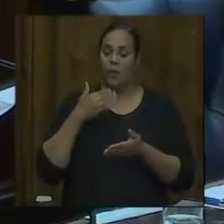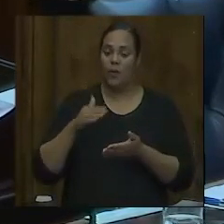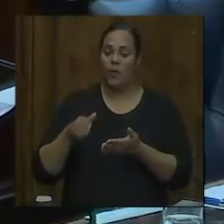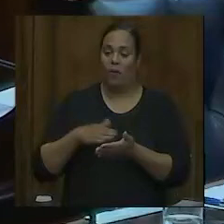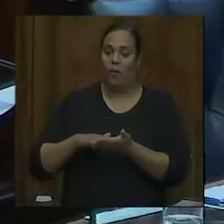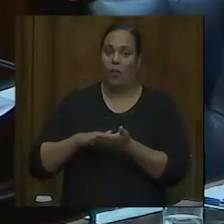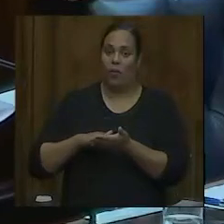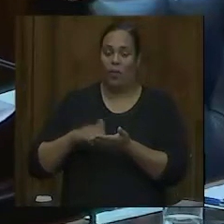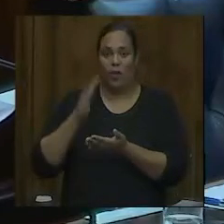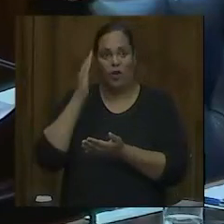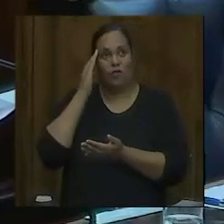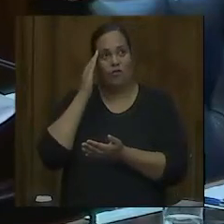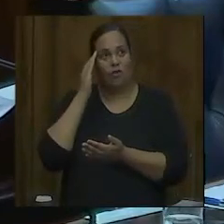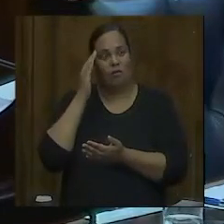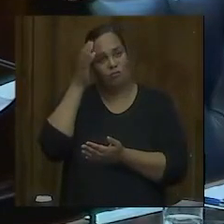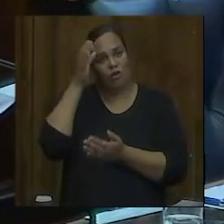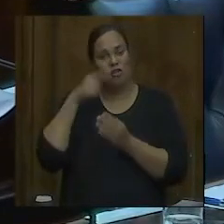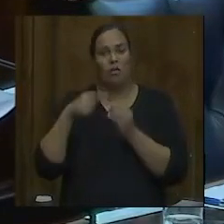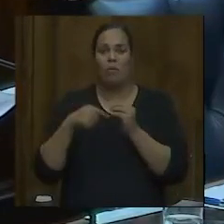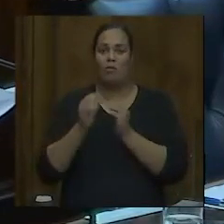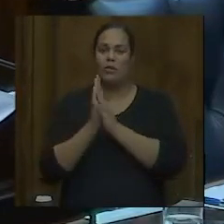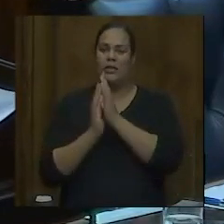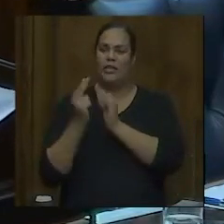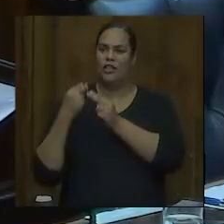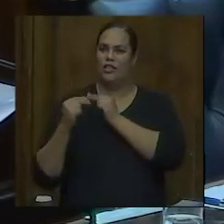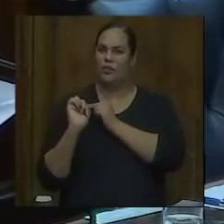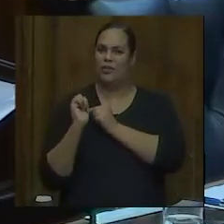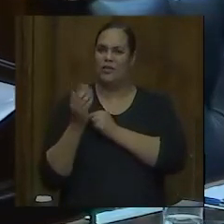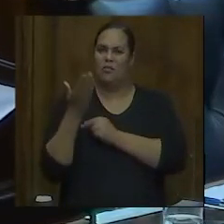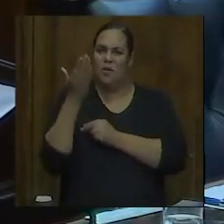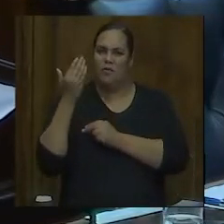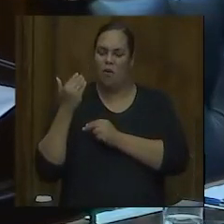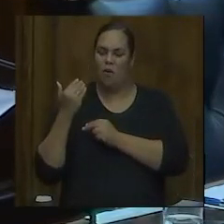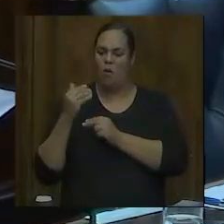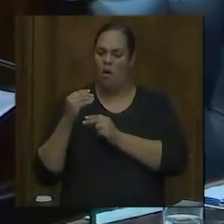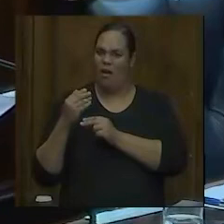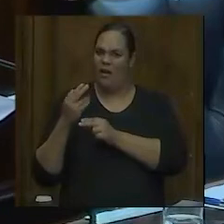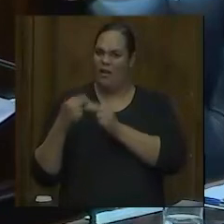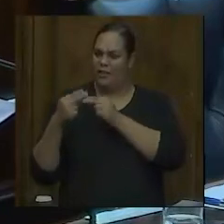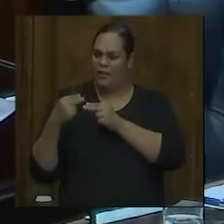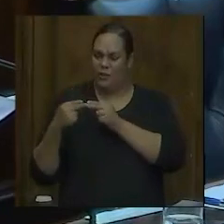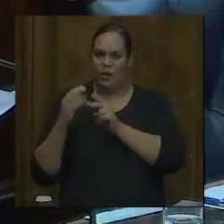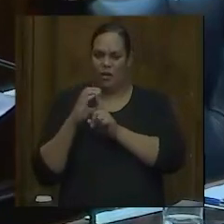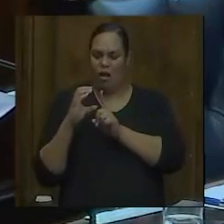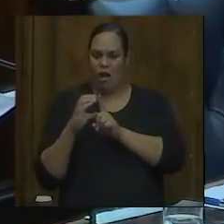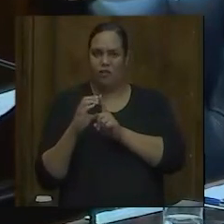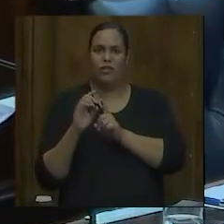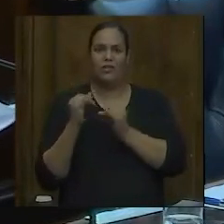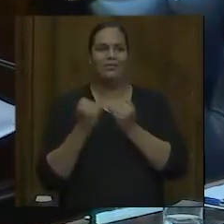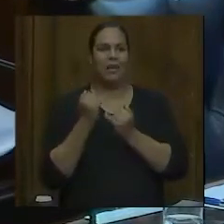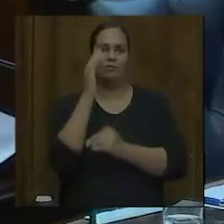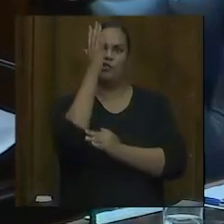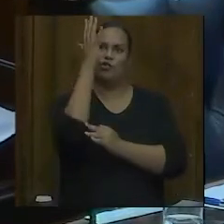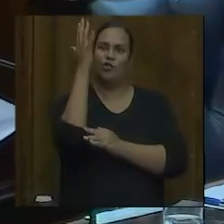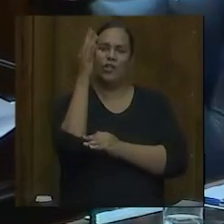the knowledge of their past history, origin, and culture is like a tree without